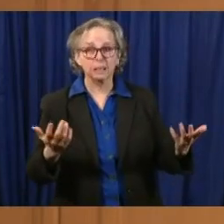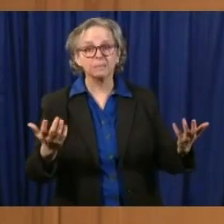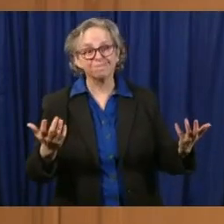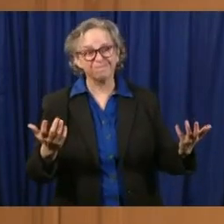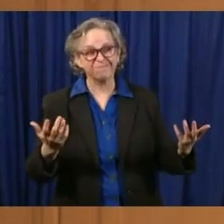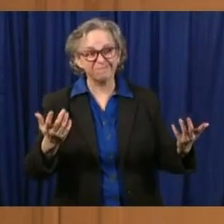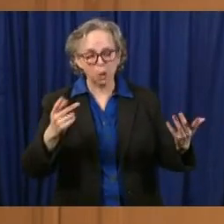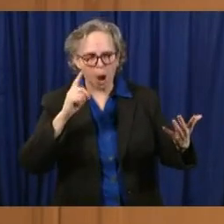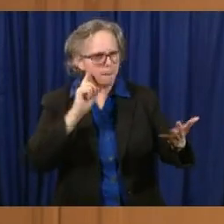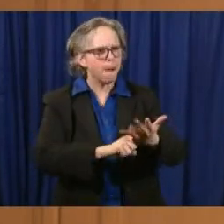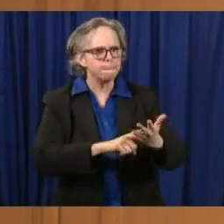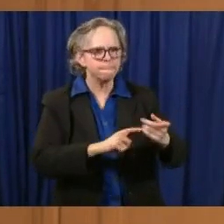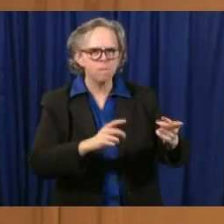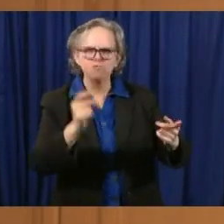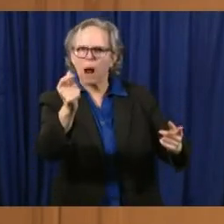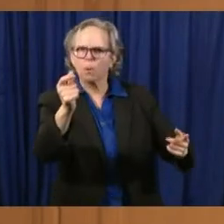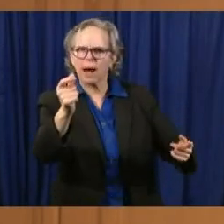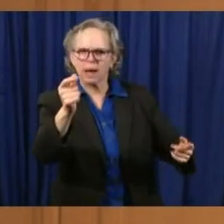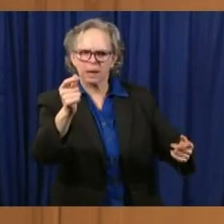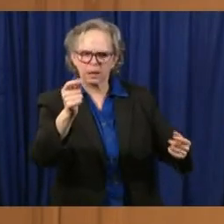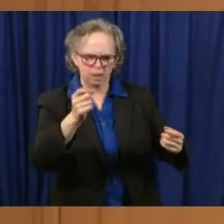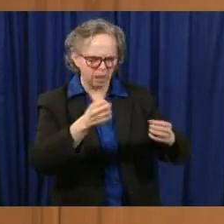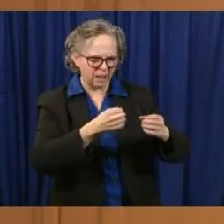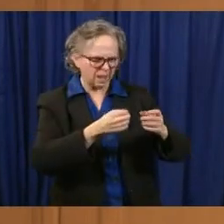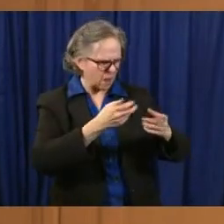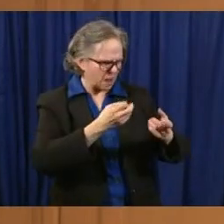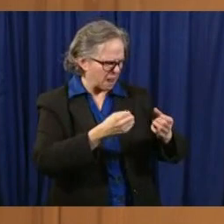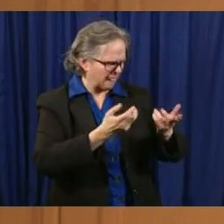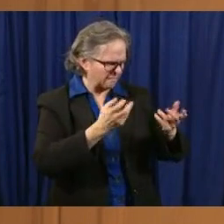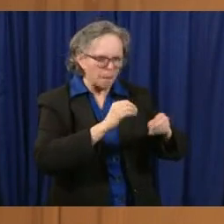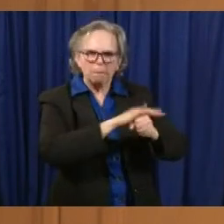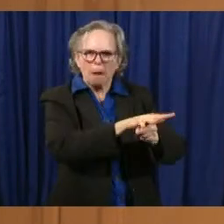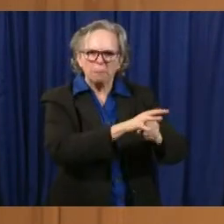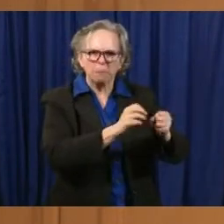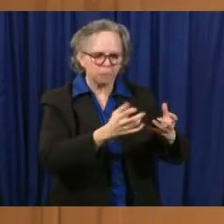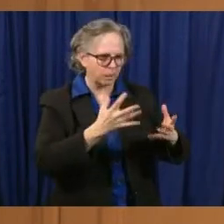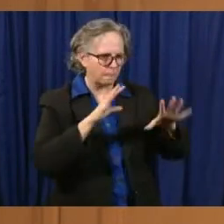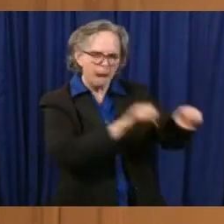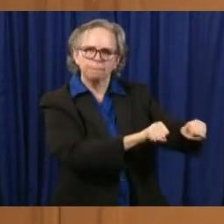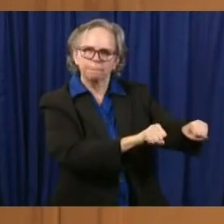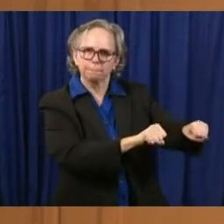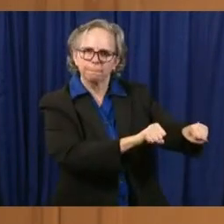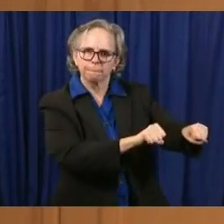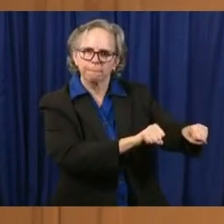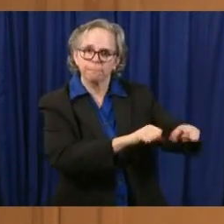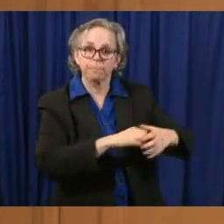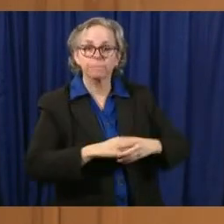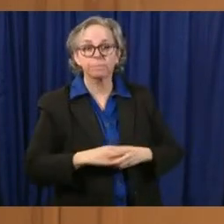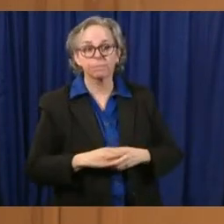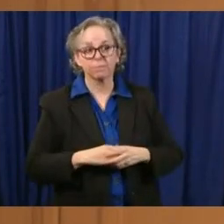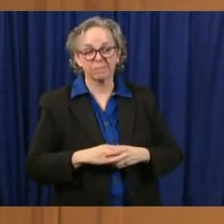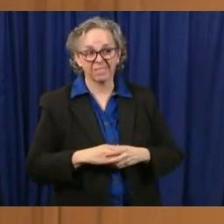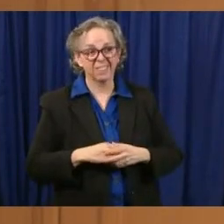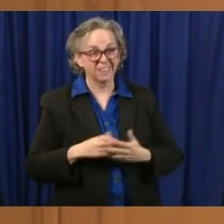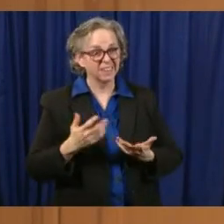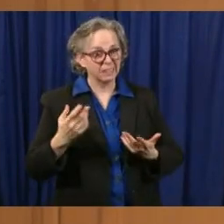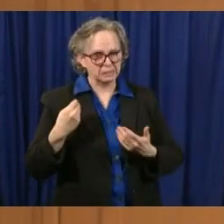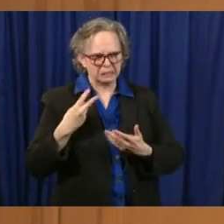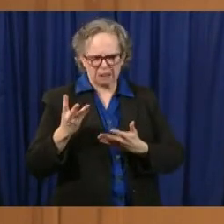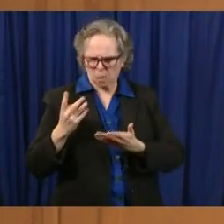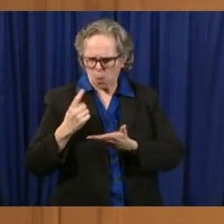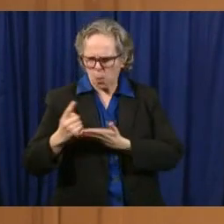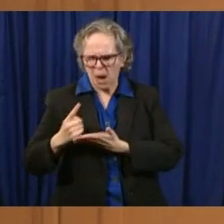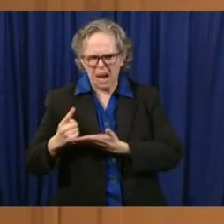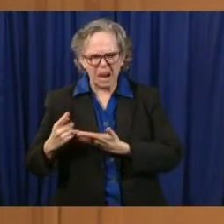when we have a flare-up and contain it. So what we've been doing, we've been working on it for weeks, in partnerships with all our medical schools,